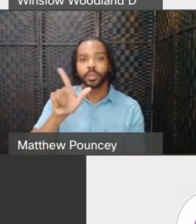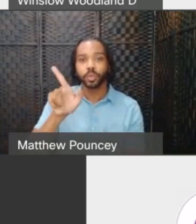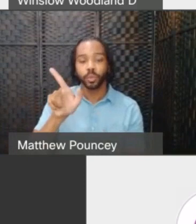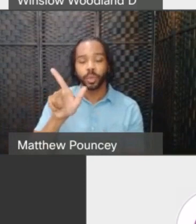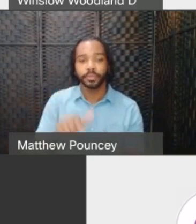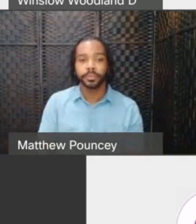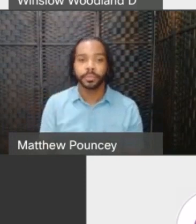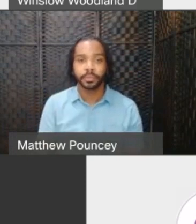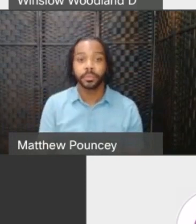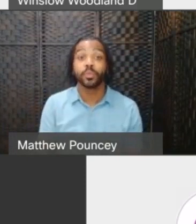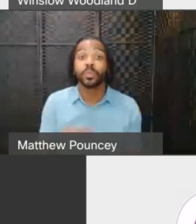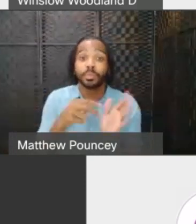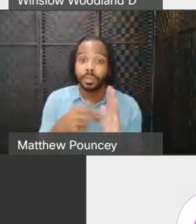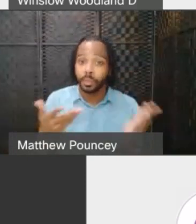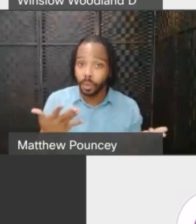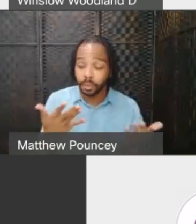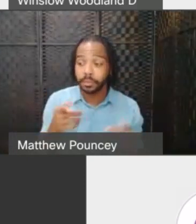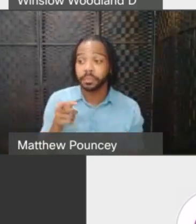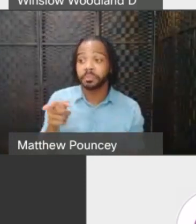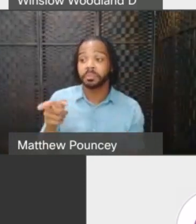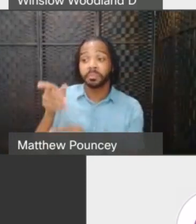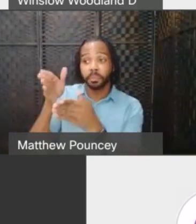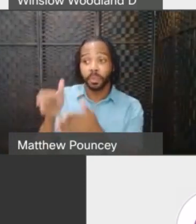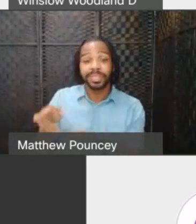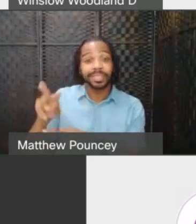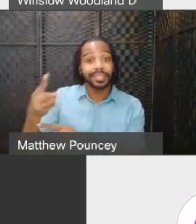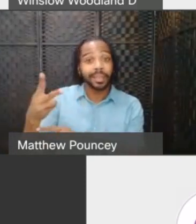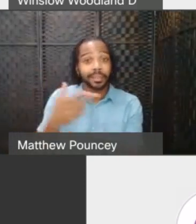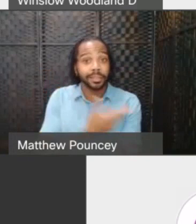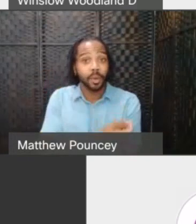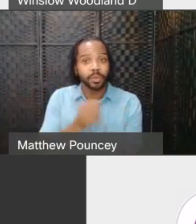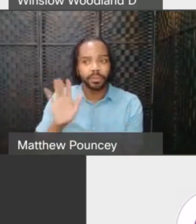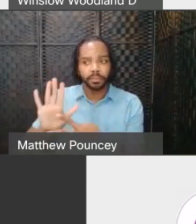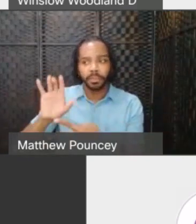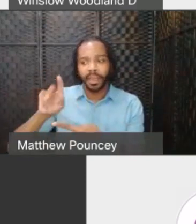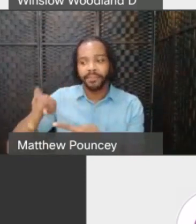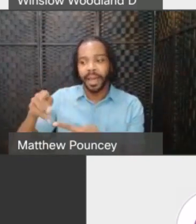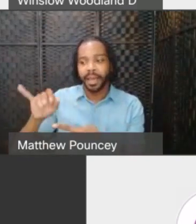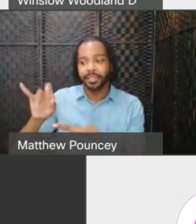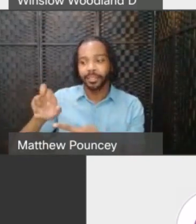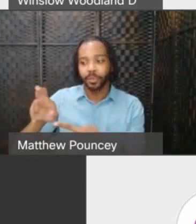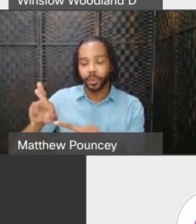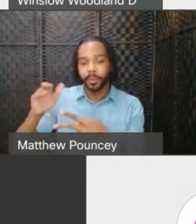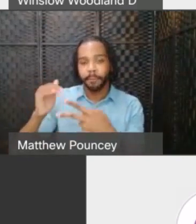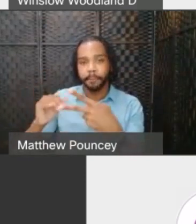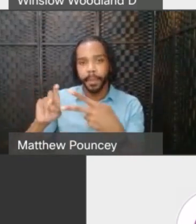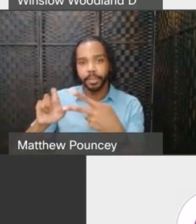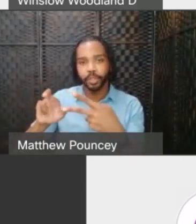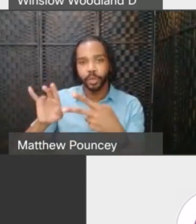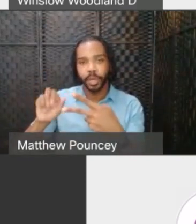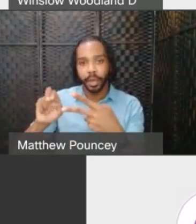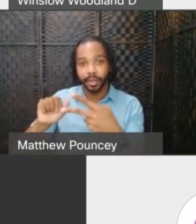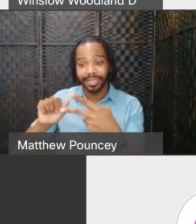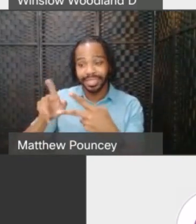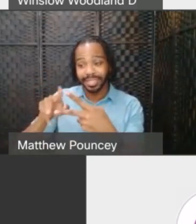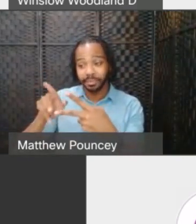2021, which means that their second dose of the Pfizer or the Moderna should